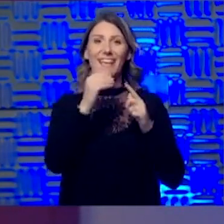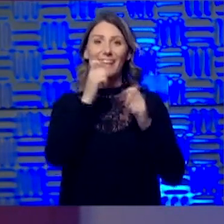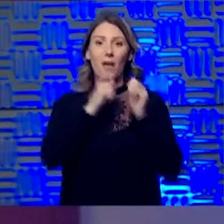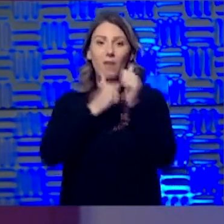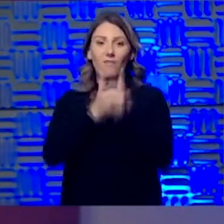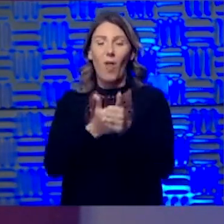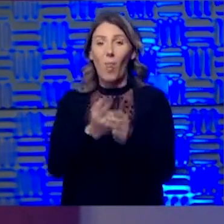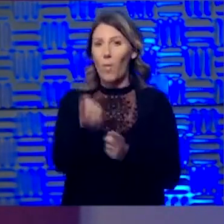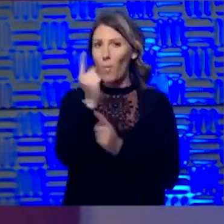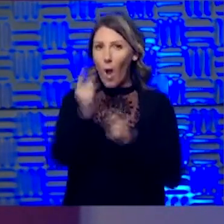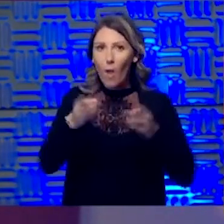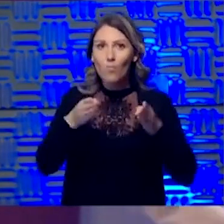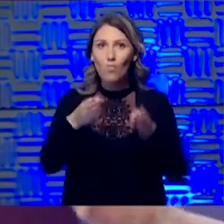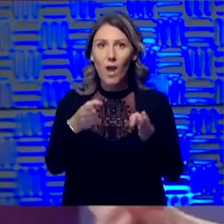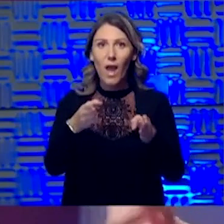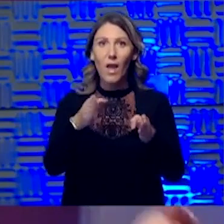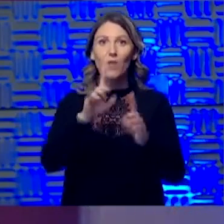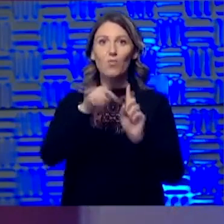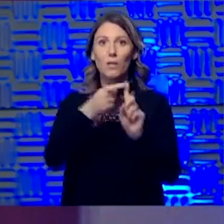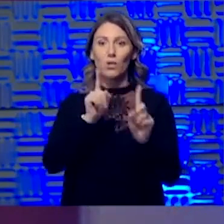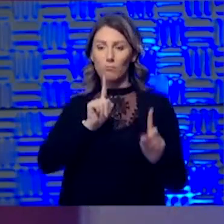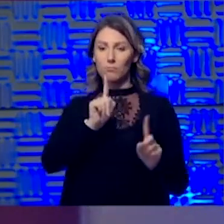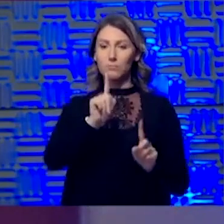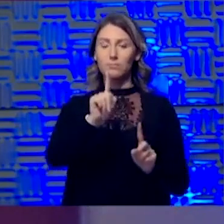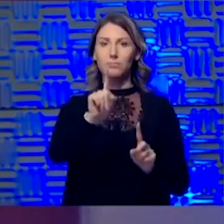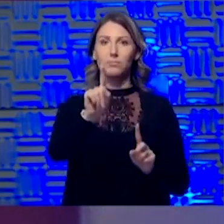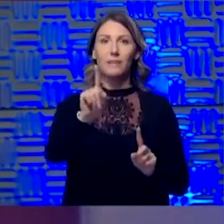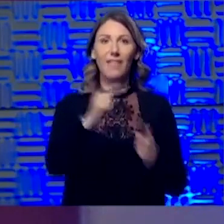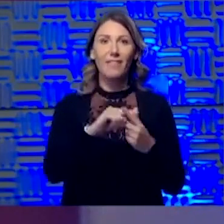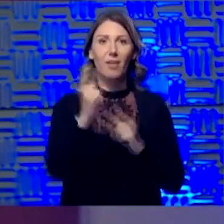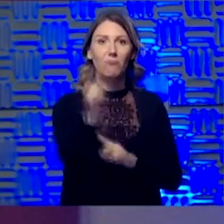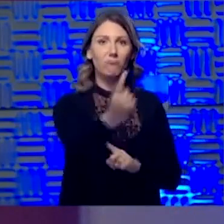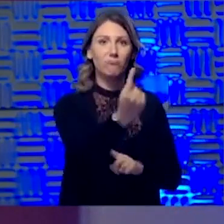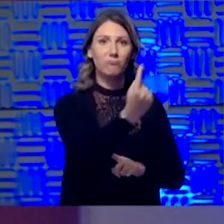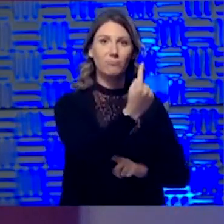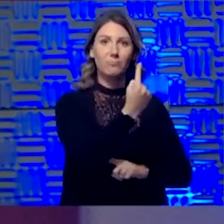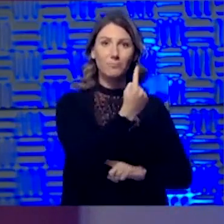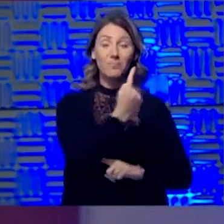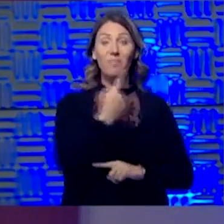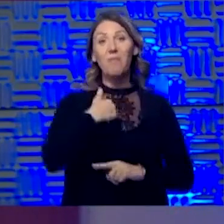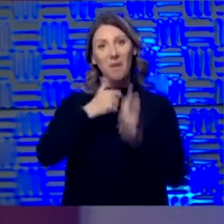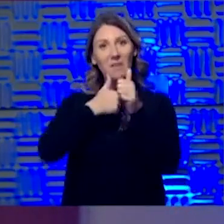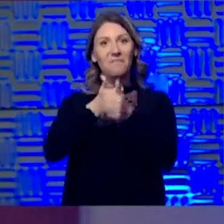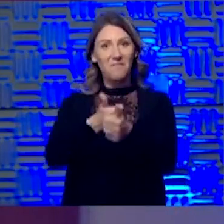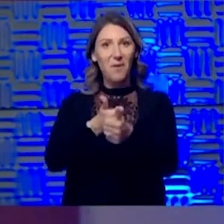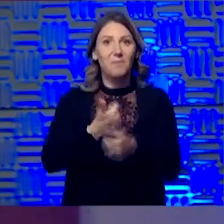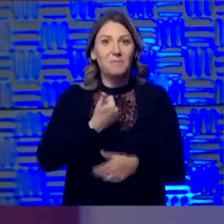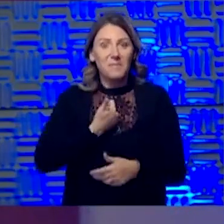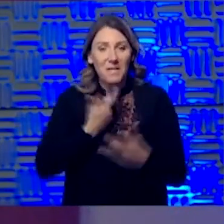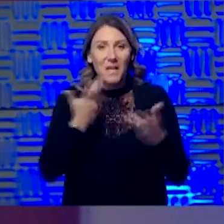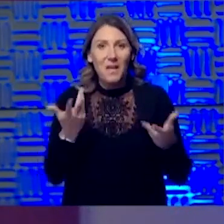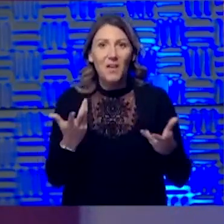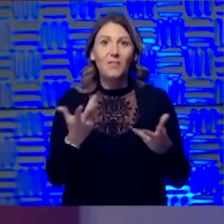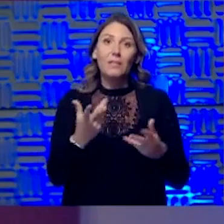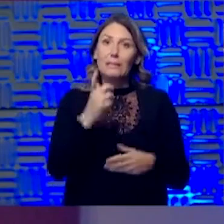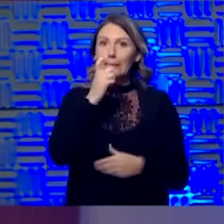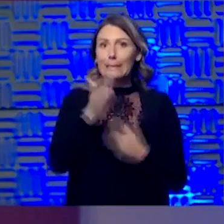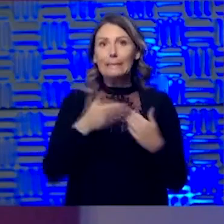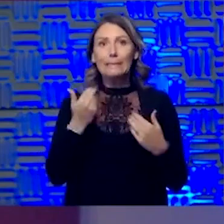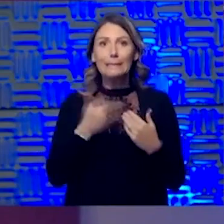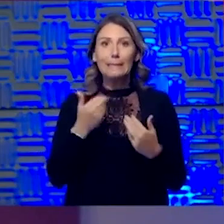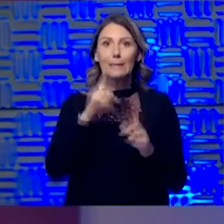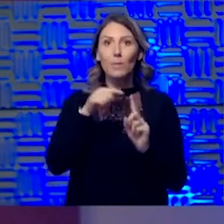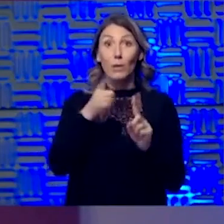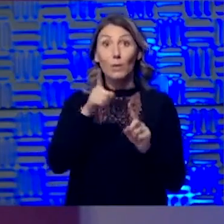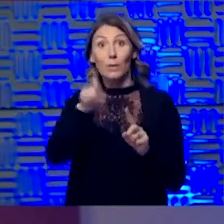yeah, they don't ever do that. And you can't control everyone, so I follow the one-way signage, even though it is extremely inconvenient when you just need something